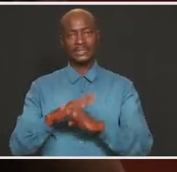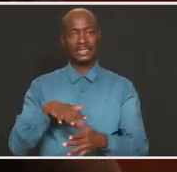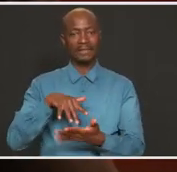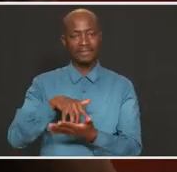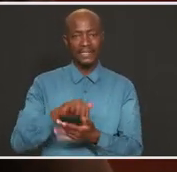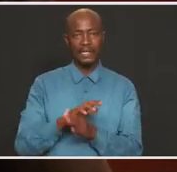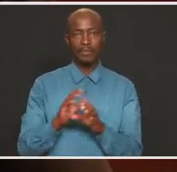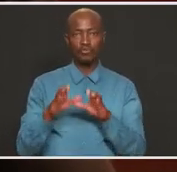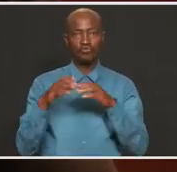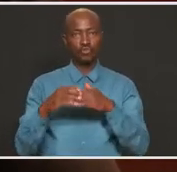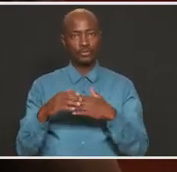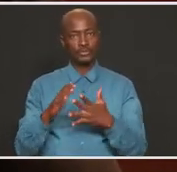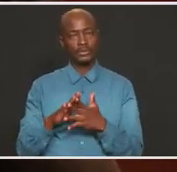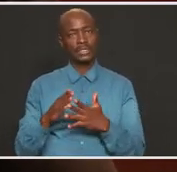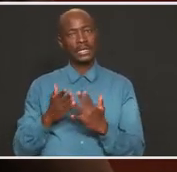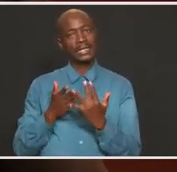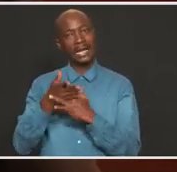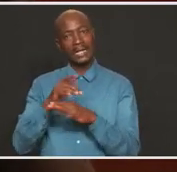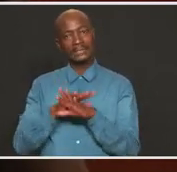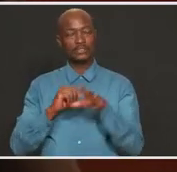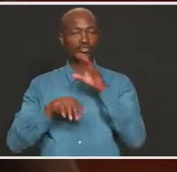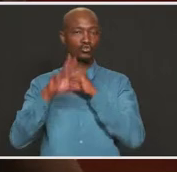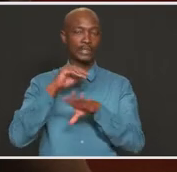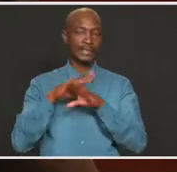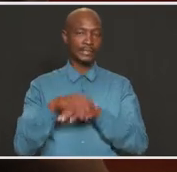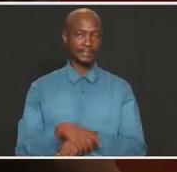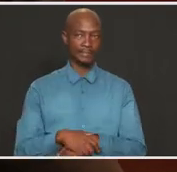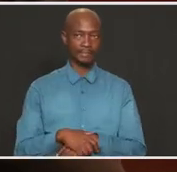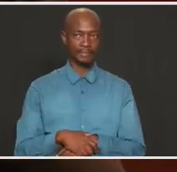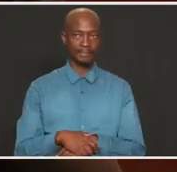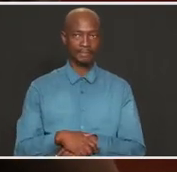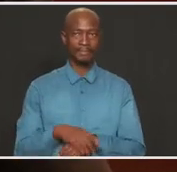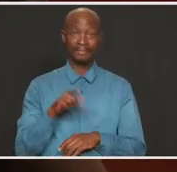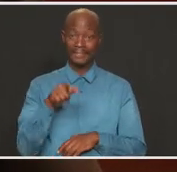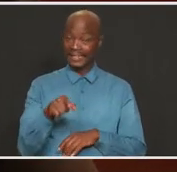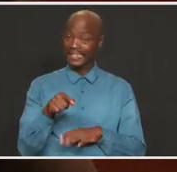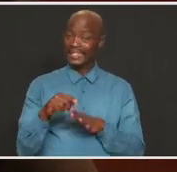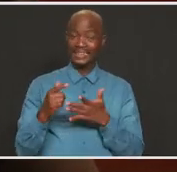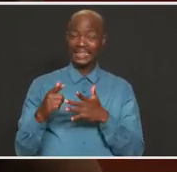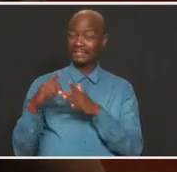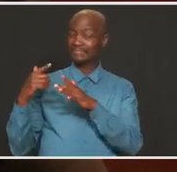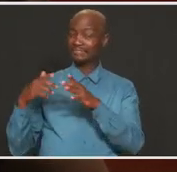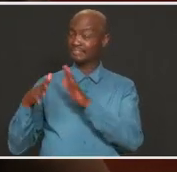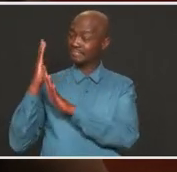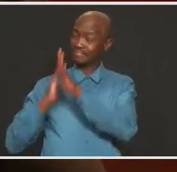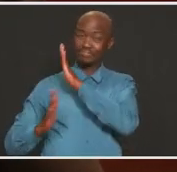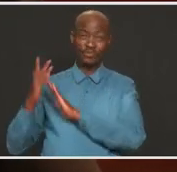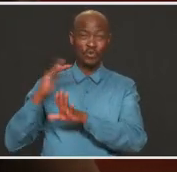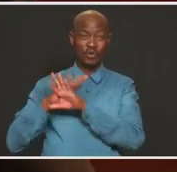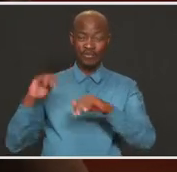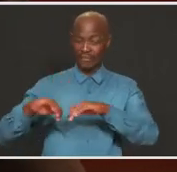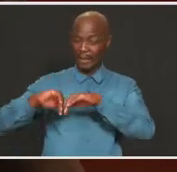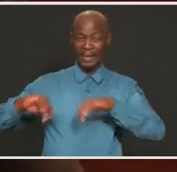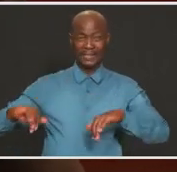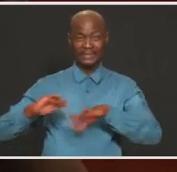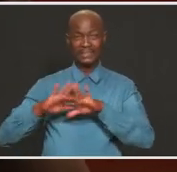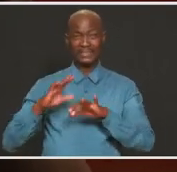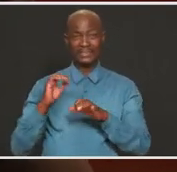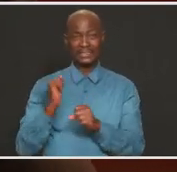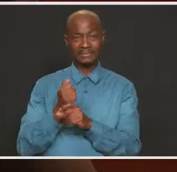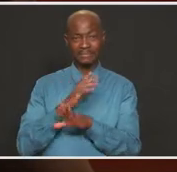learner well-being and access to learning the legacy of colonialism and apartheid has untouched special